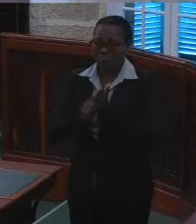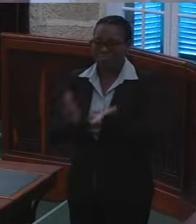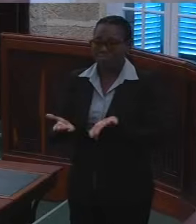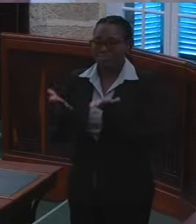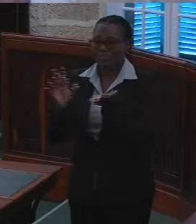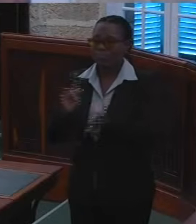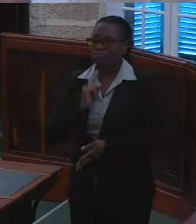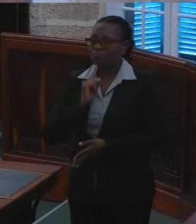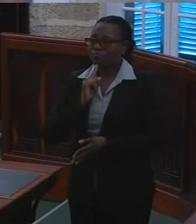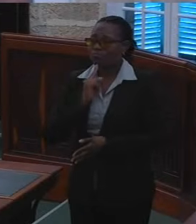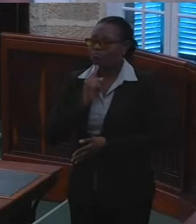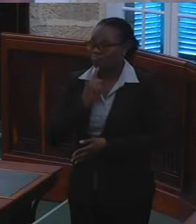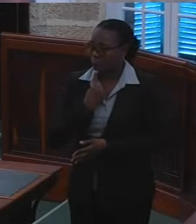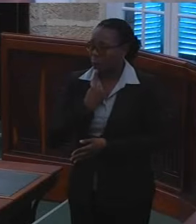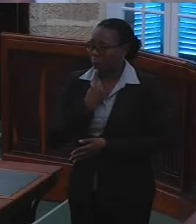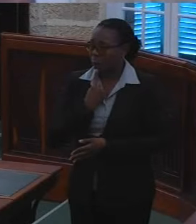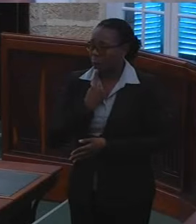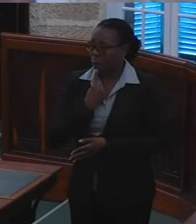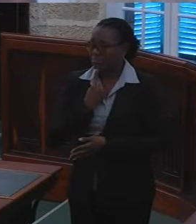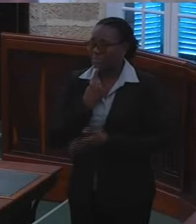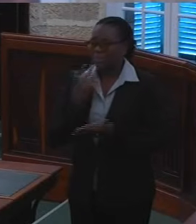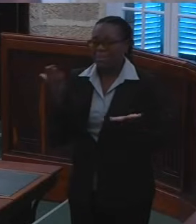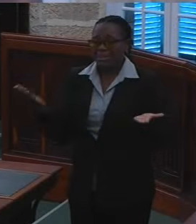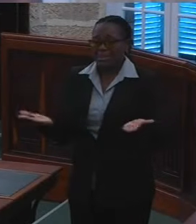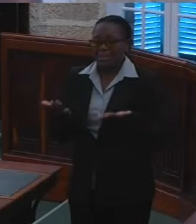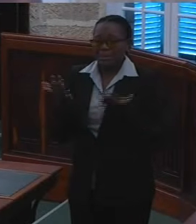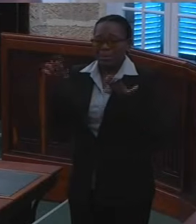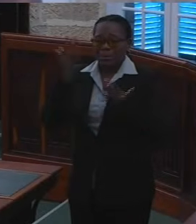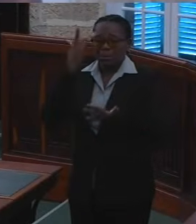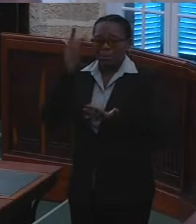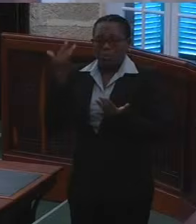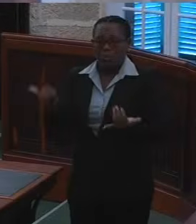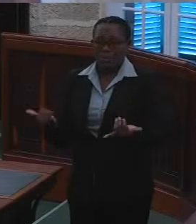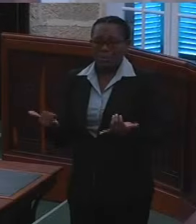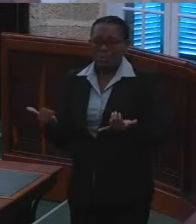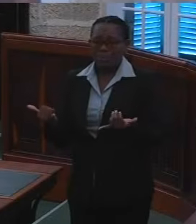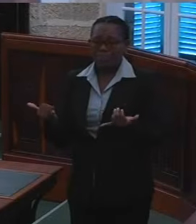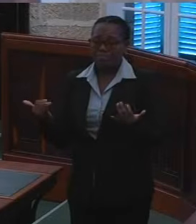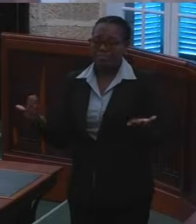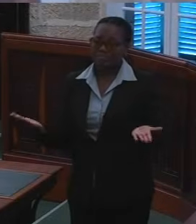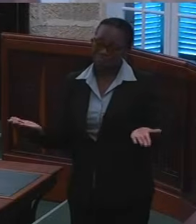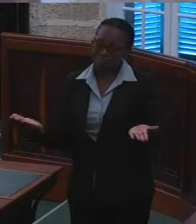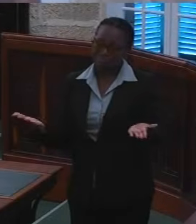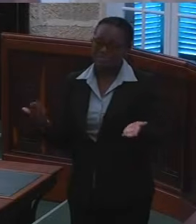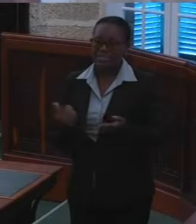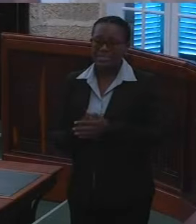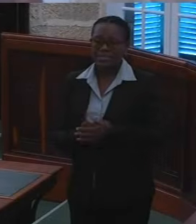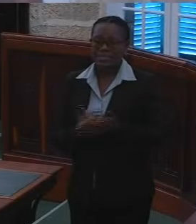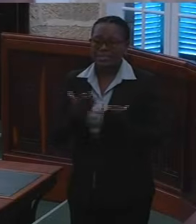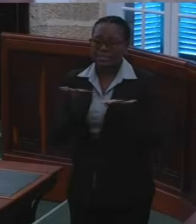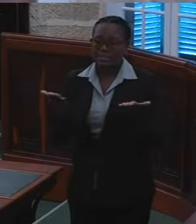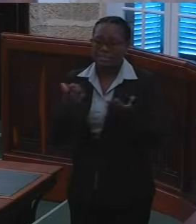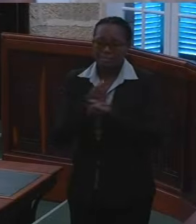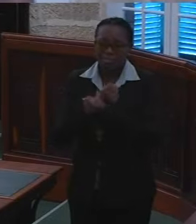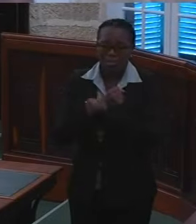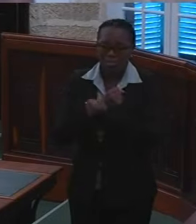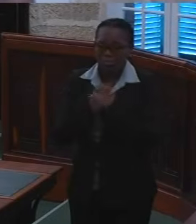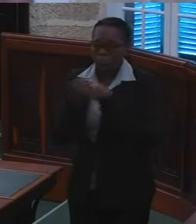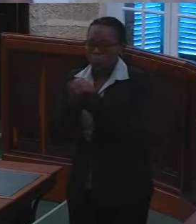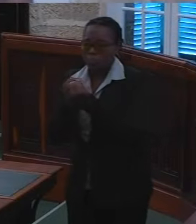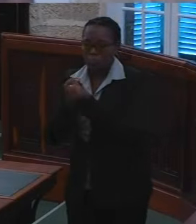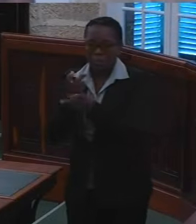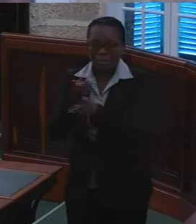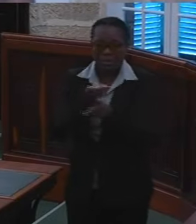this juncture today because, unfortunately, the type of love, support, care, and the value of